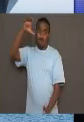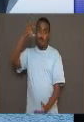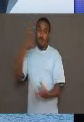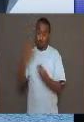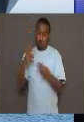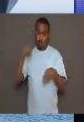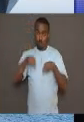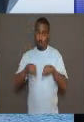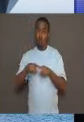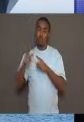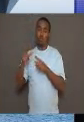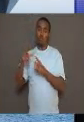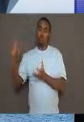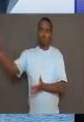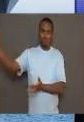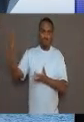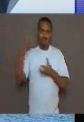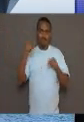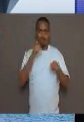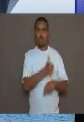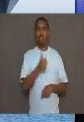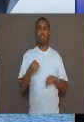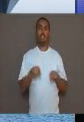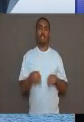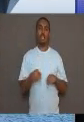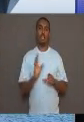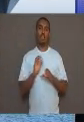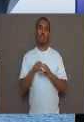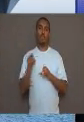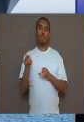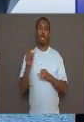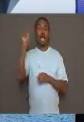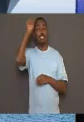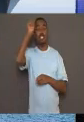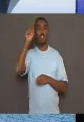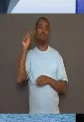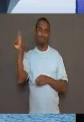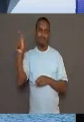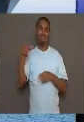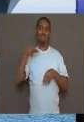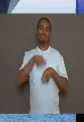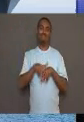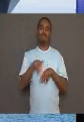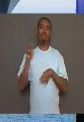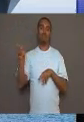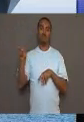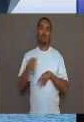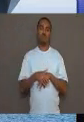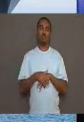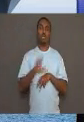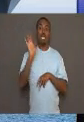to sell in his shops, including the one where Asgede bought his for